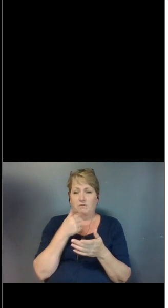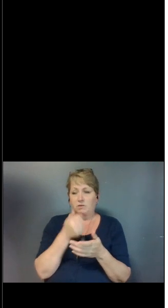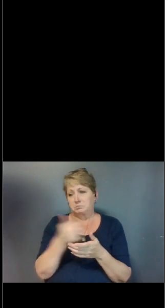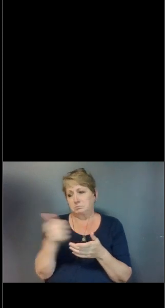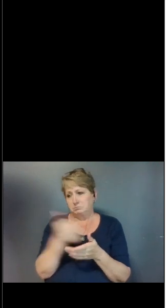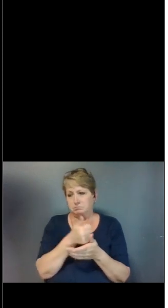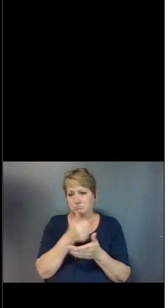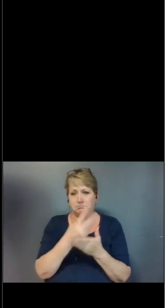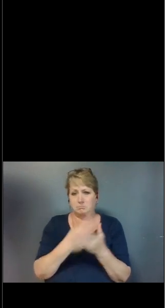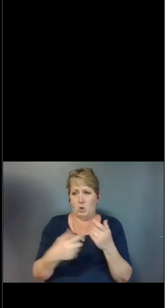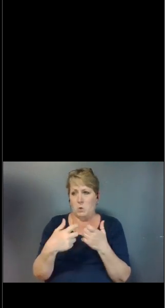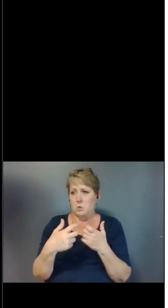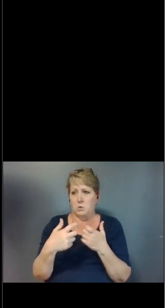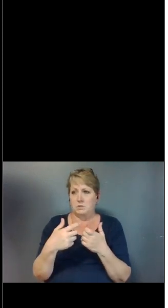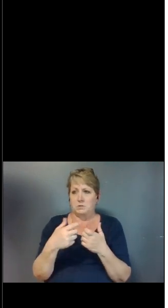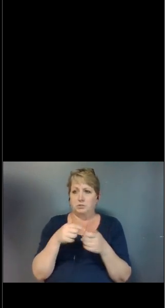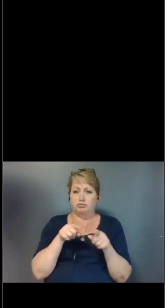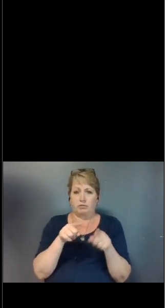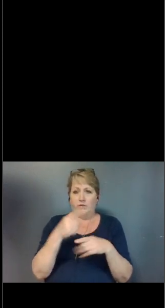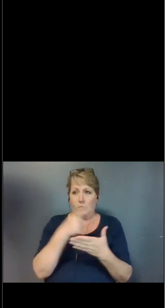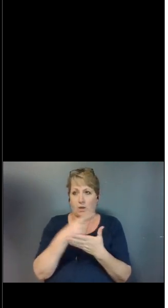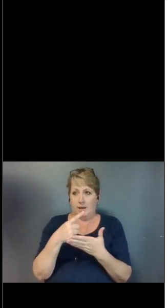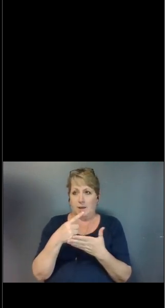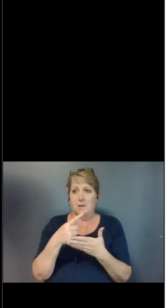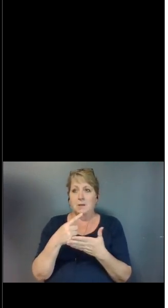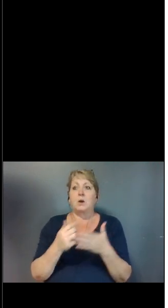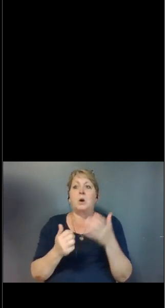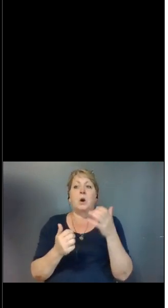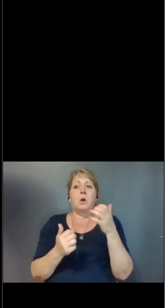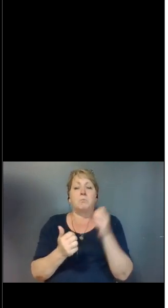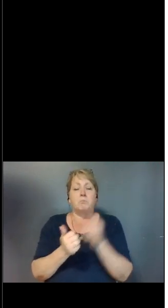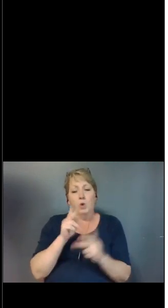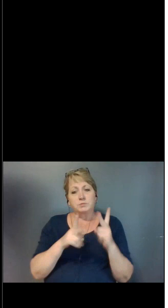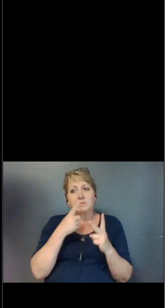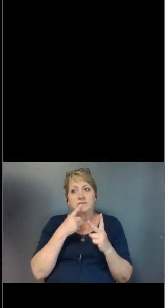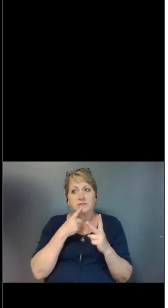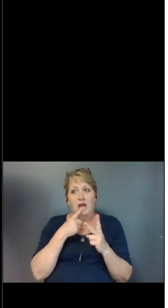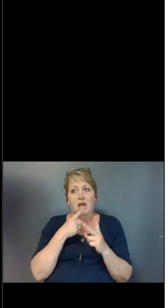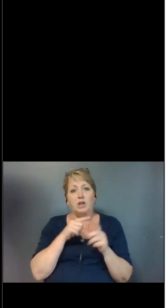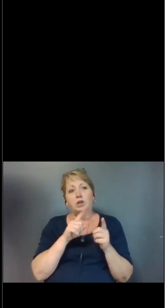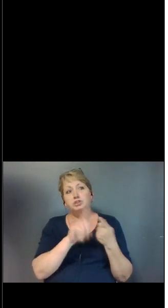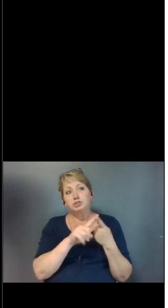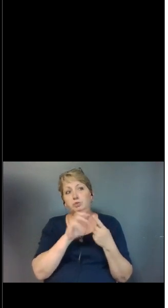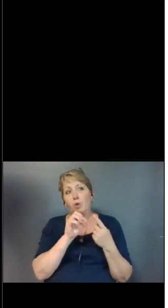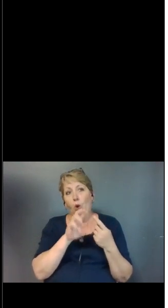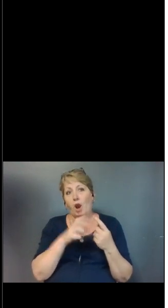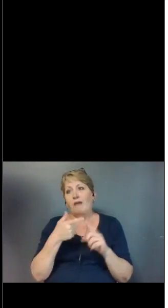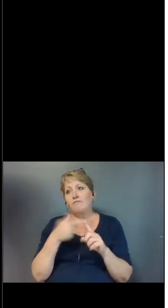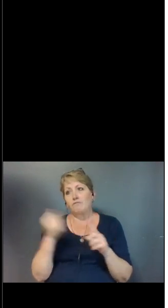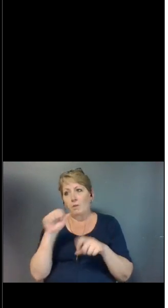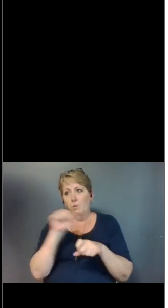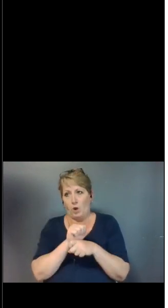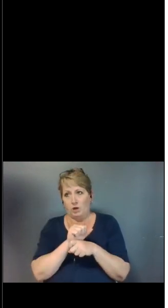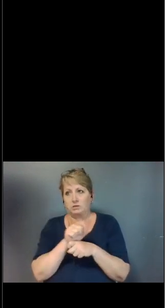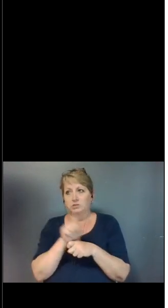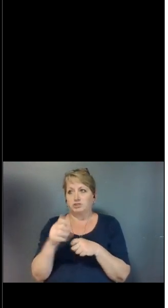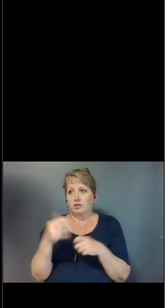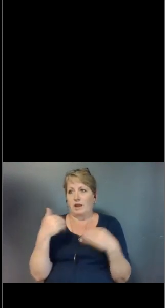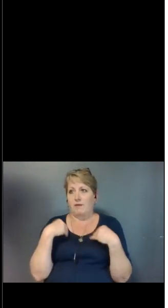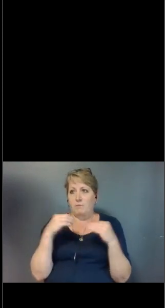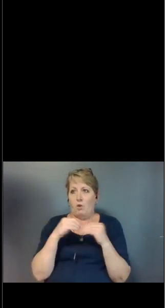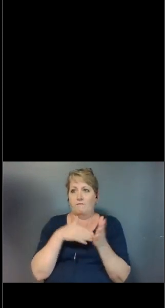of the people seemed as though they were traveling to or from work. I feel that these working people should have more frequent service than those